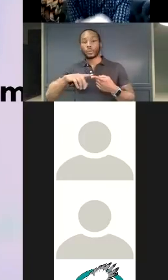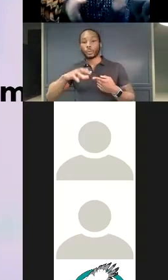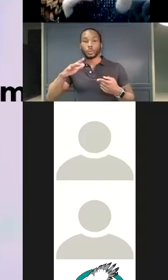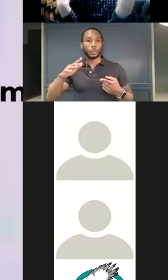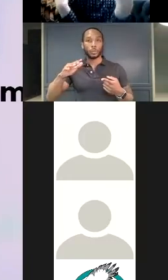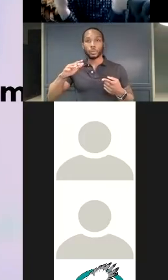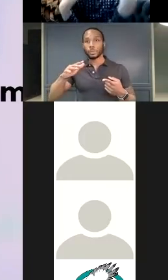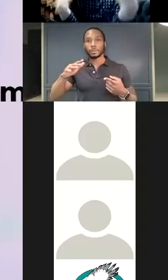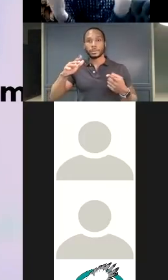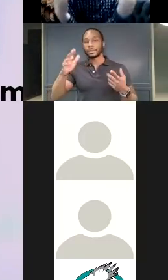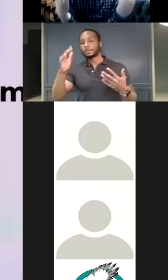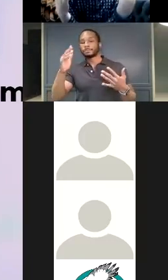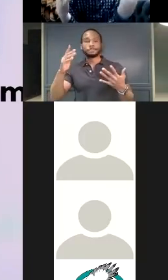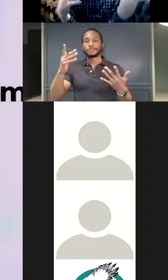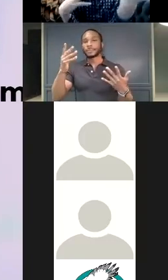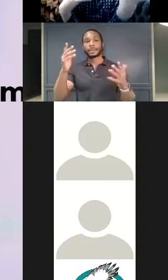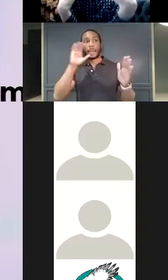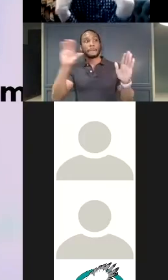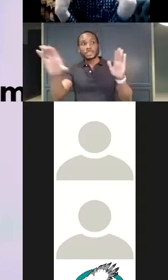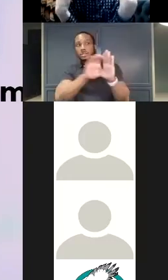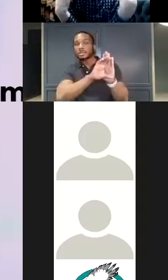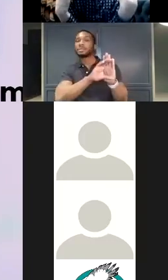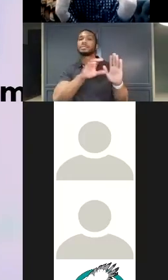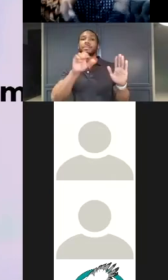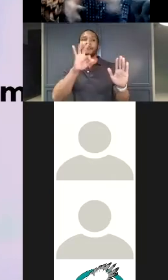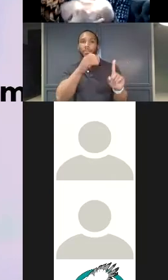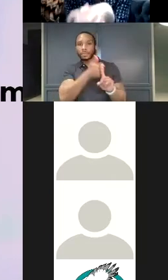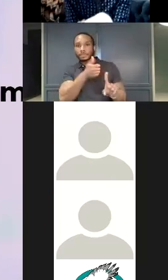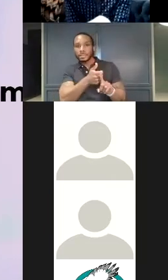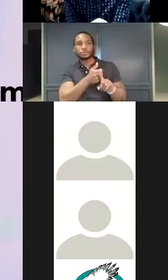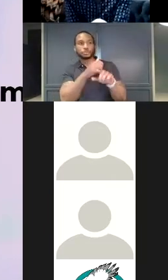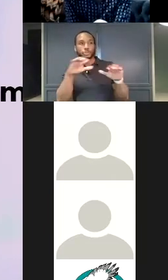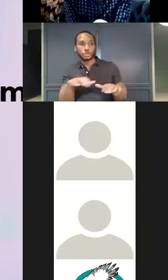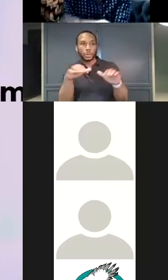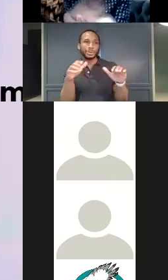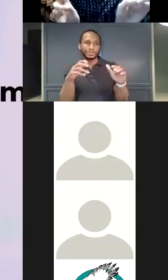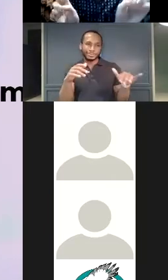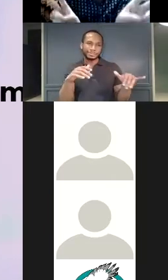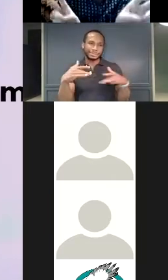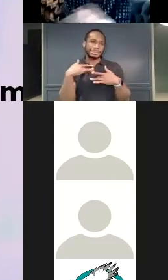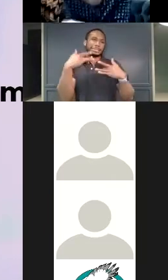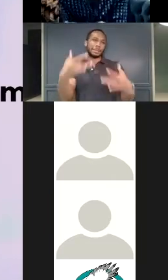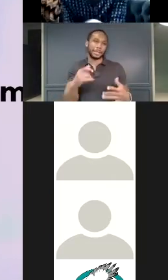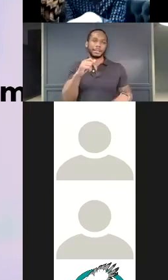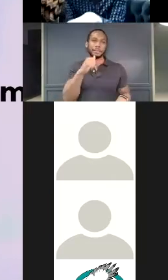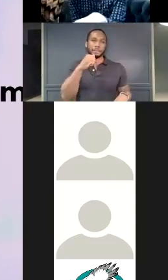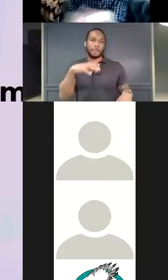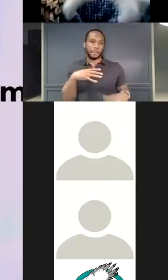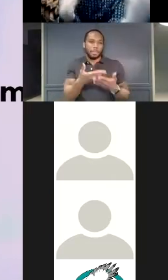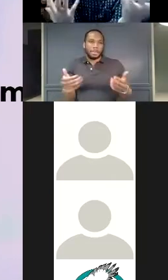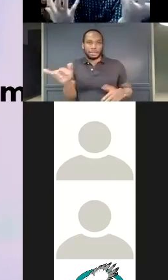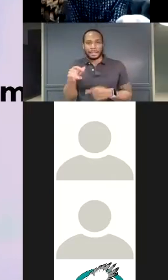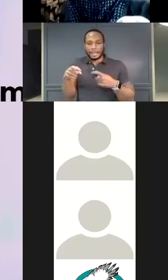fantasy or to like images of themselves doing stereotypically feminine things like knitting.